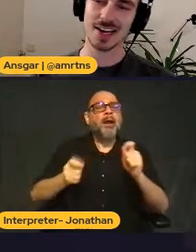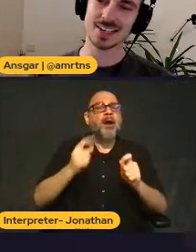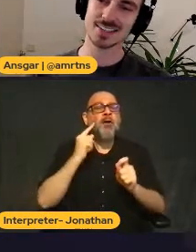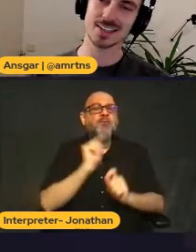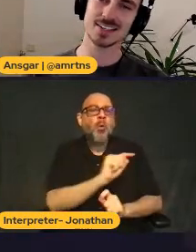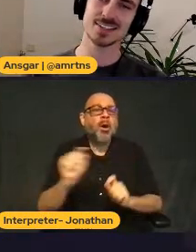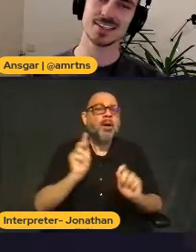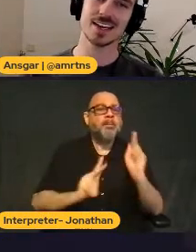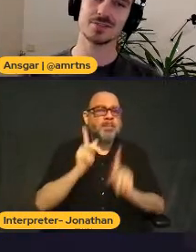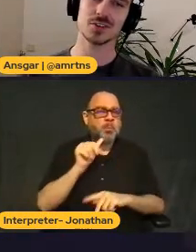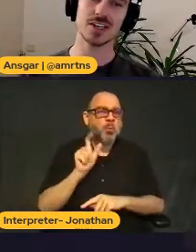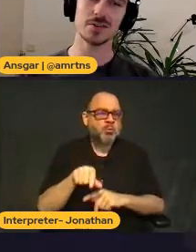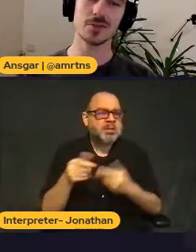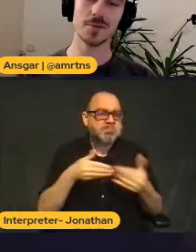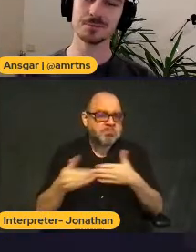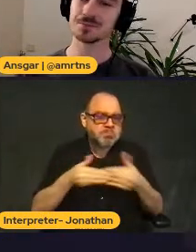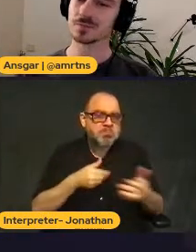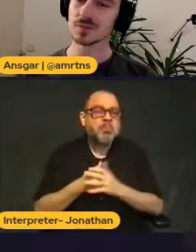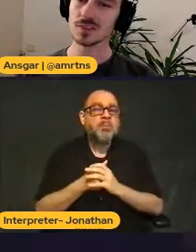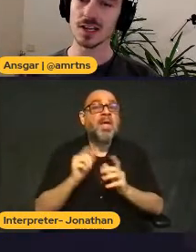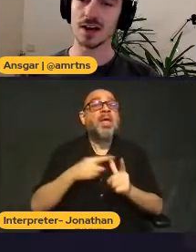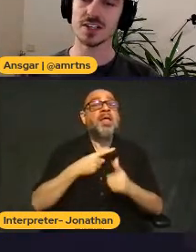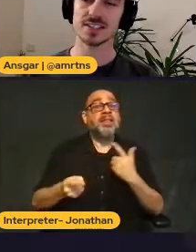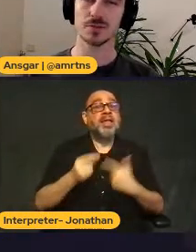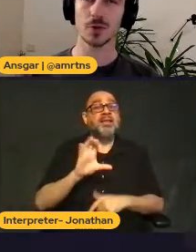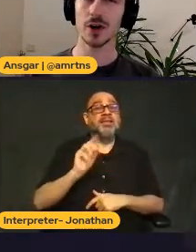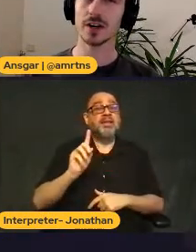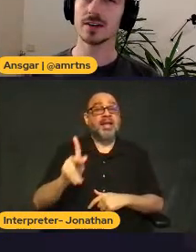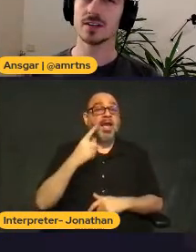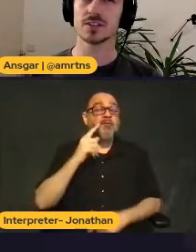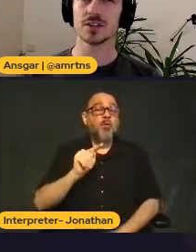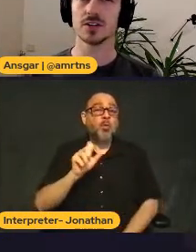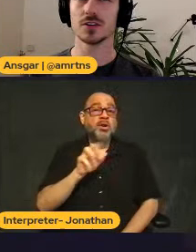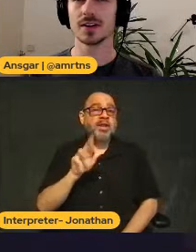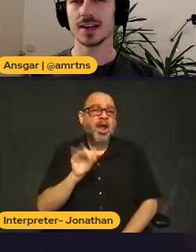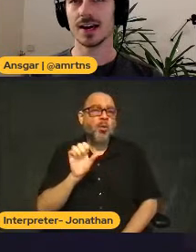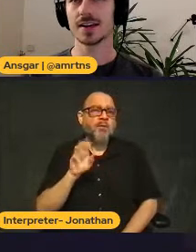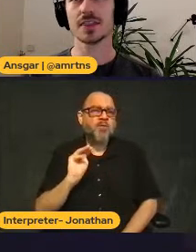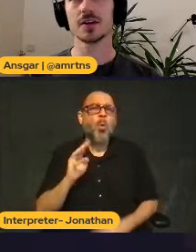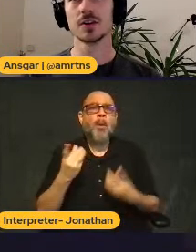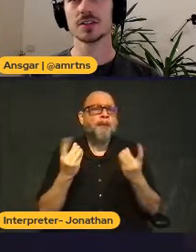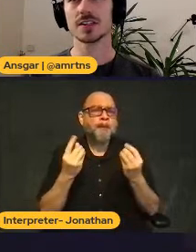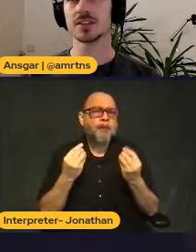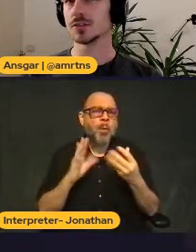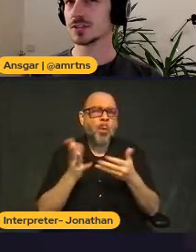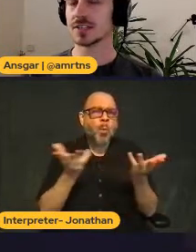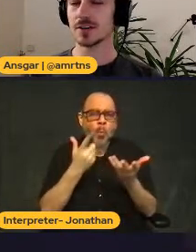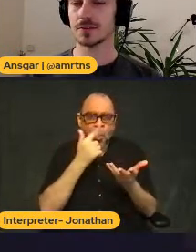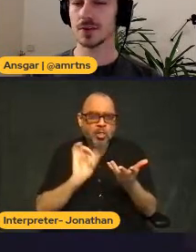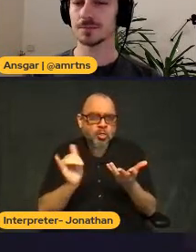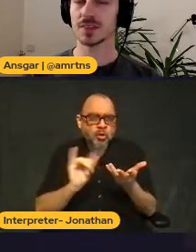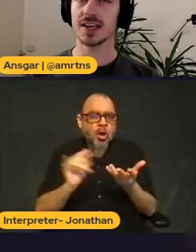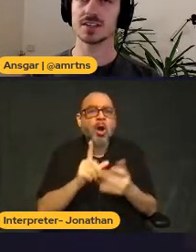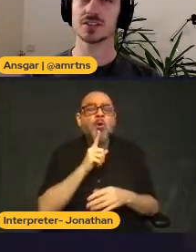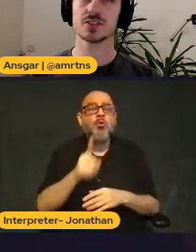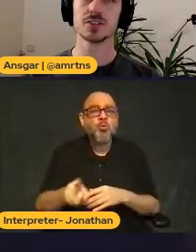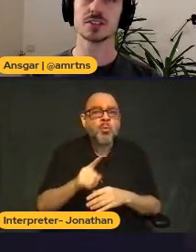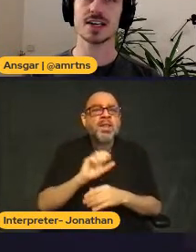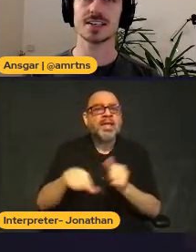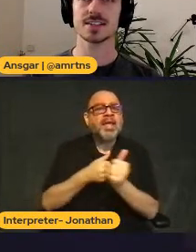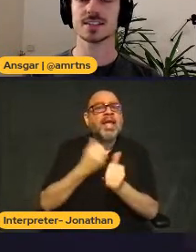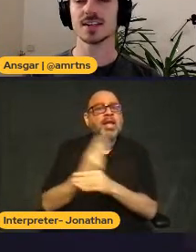yeah, regarding the CDK for Terraform, how does it work? So under the hood, it uses Terraform and